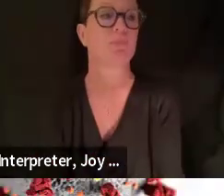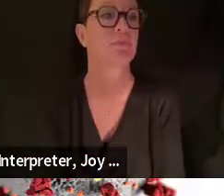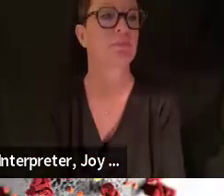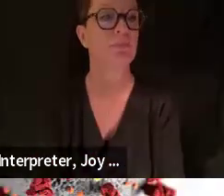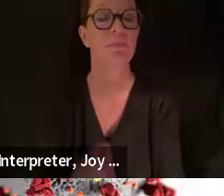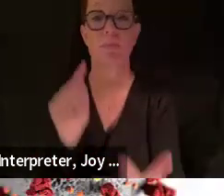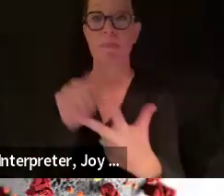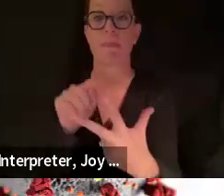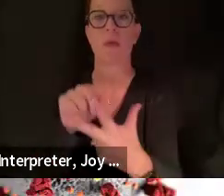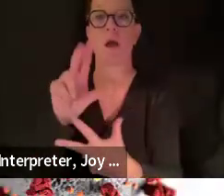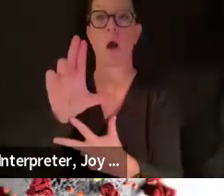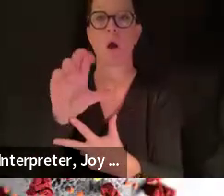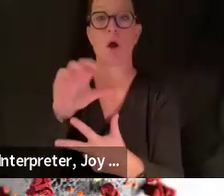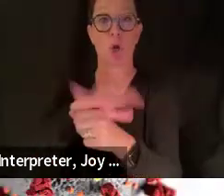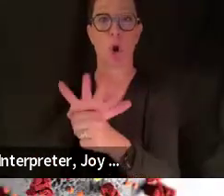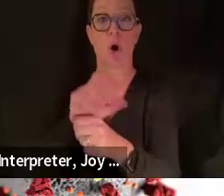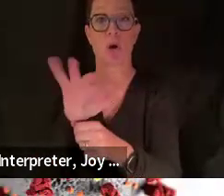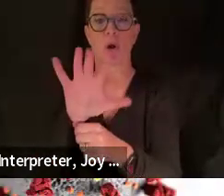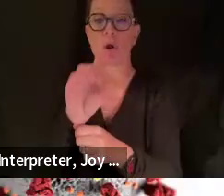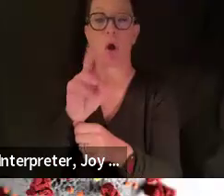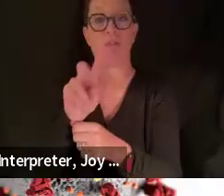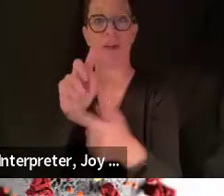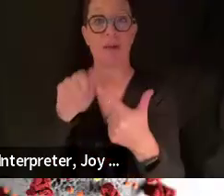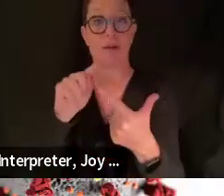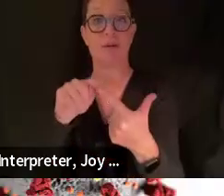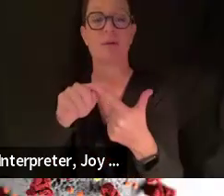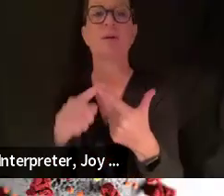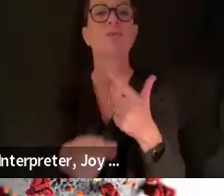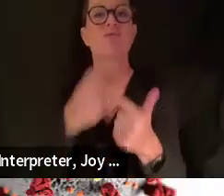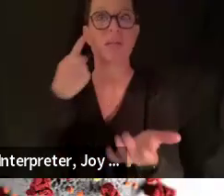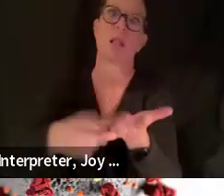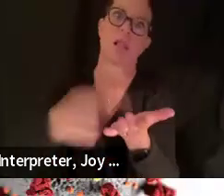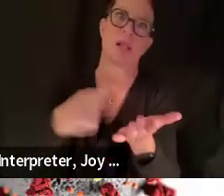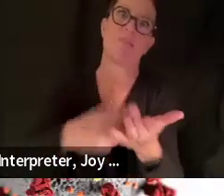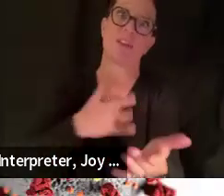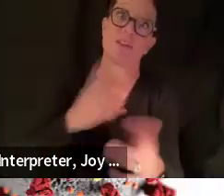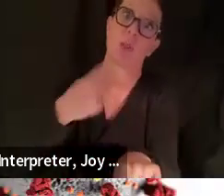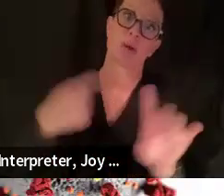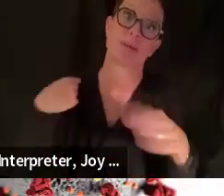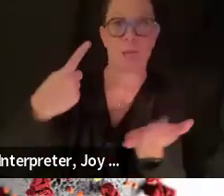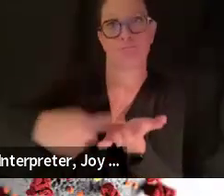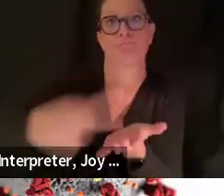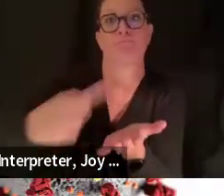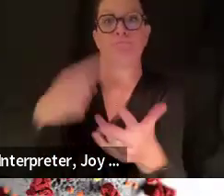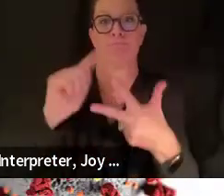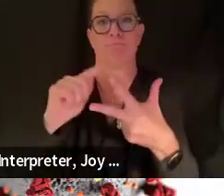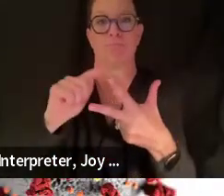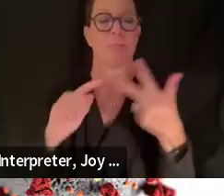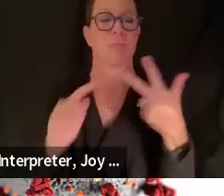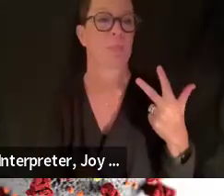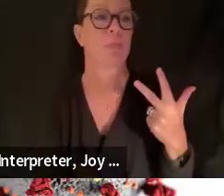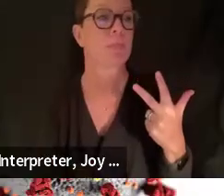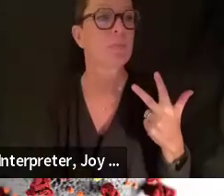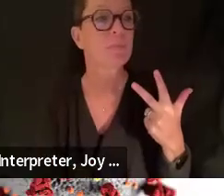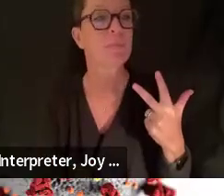COVID is the one that has been talked about recently for a very long time. Um, it